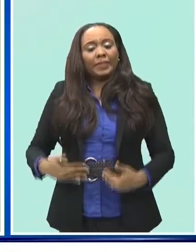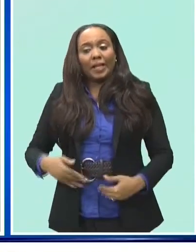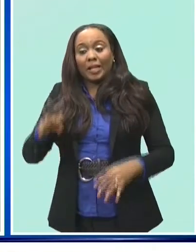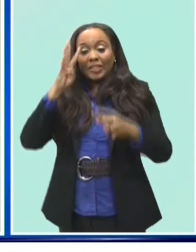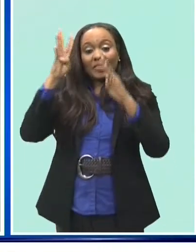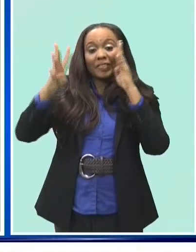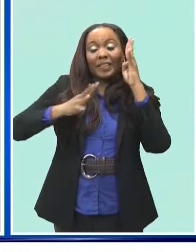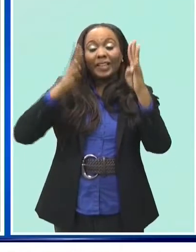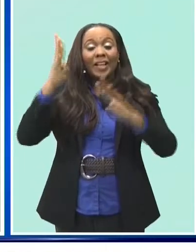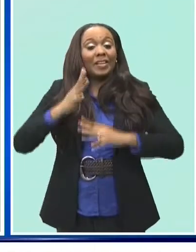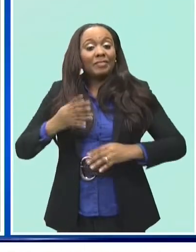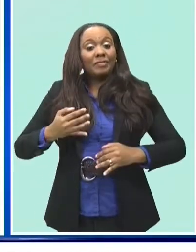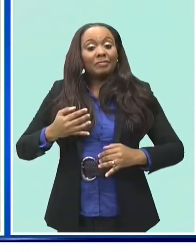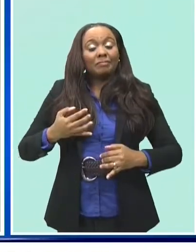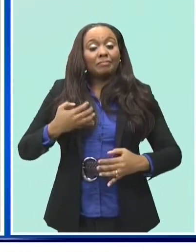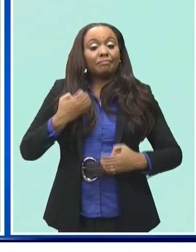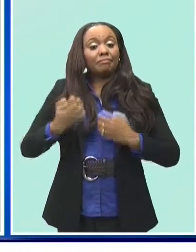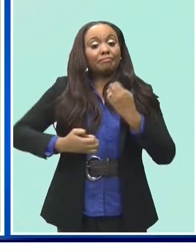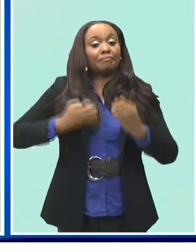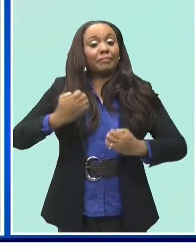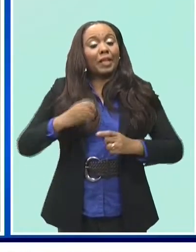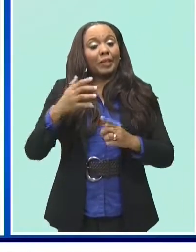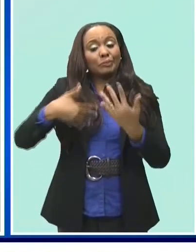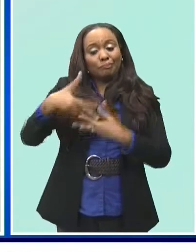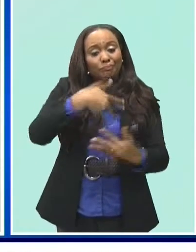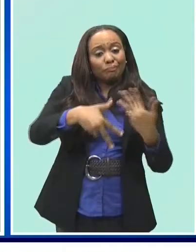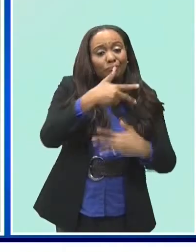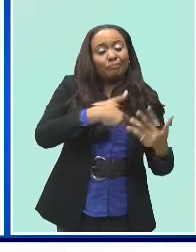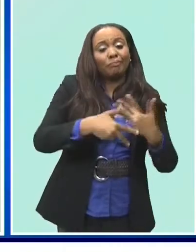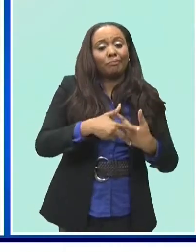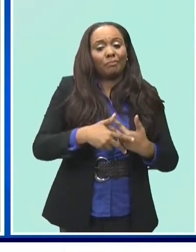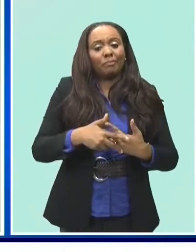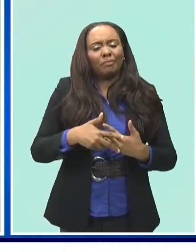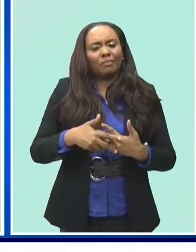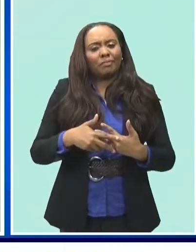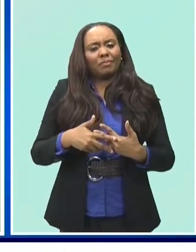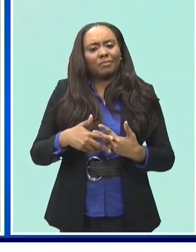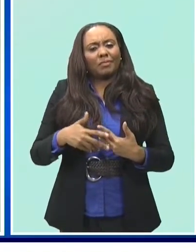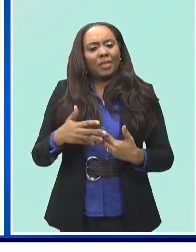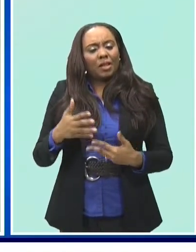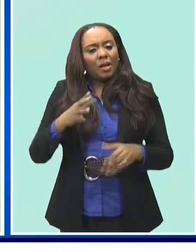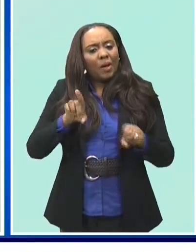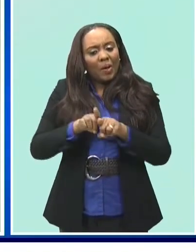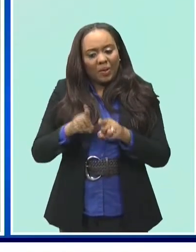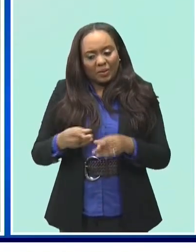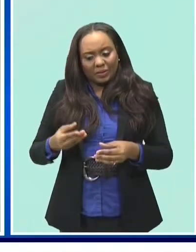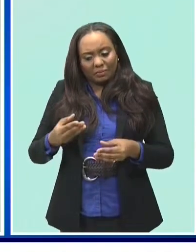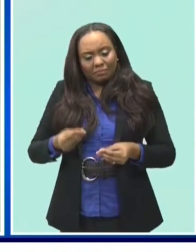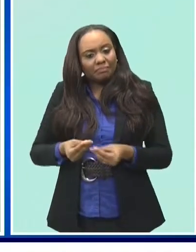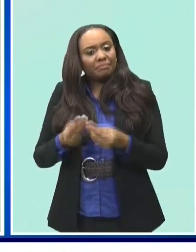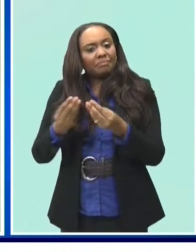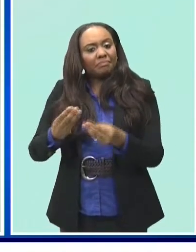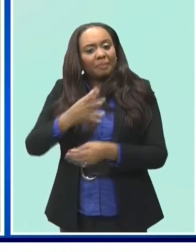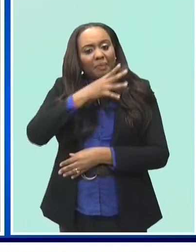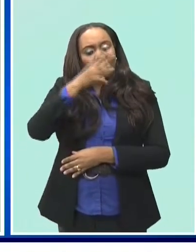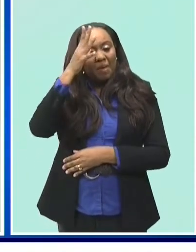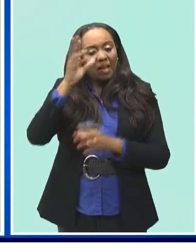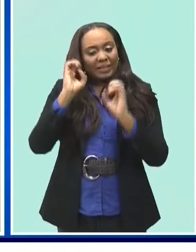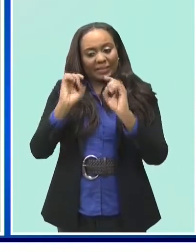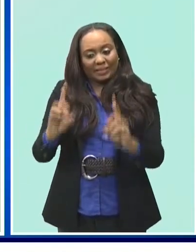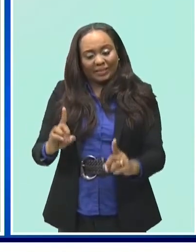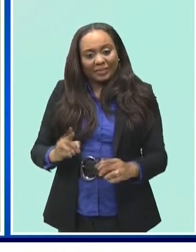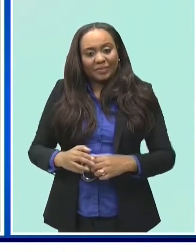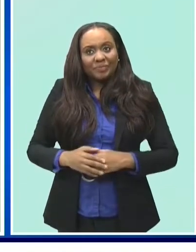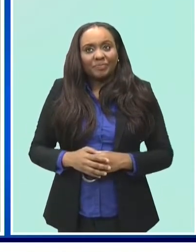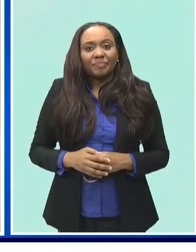creative, emotional, social potential, while also providing parent education to support the parents.